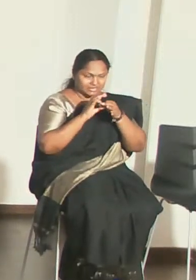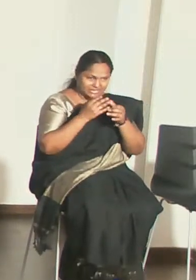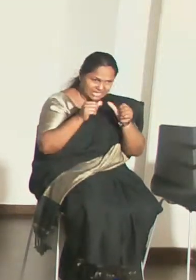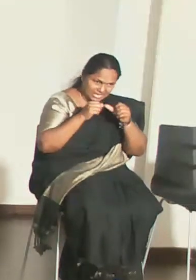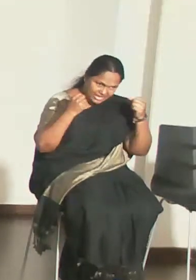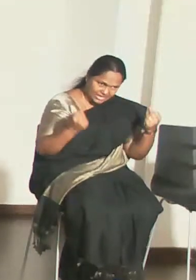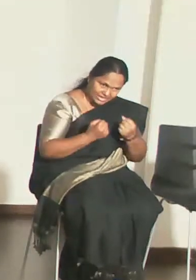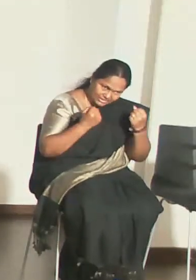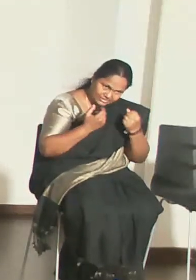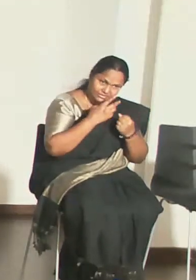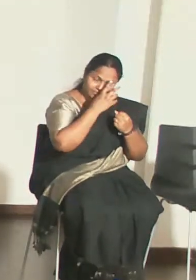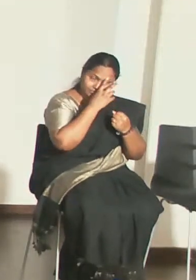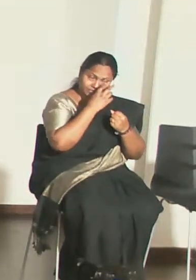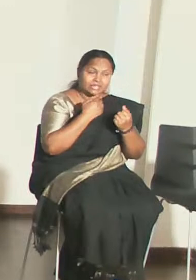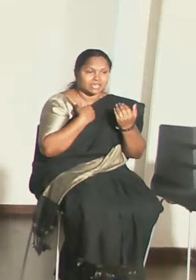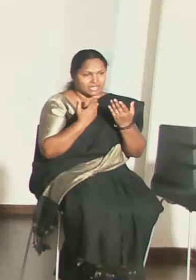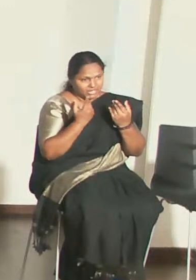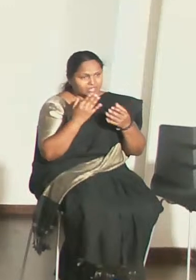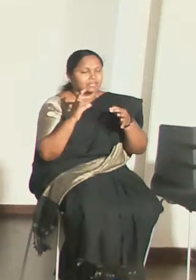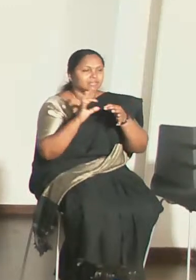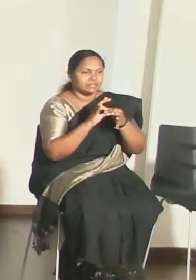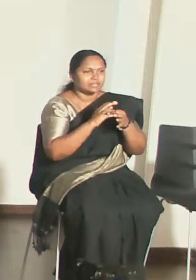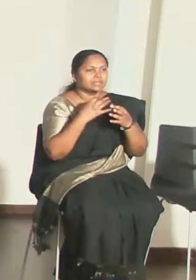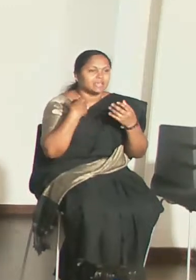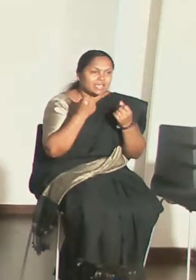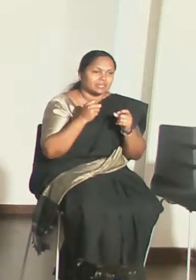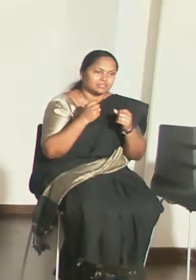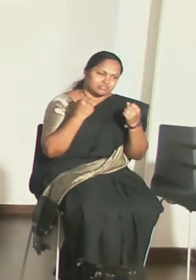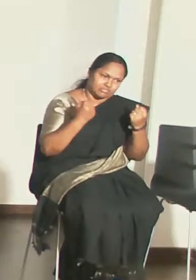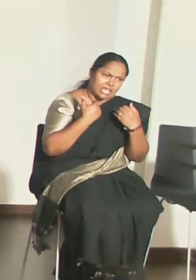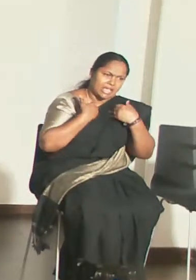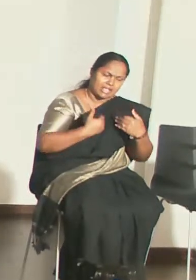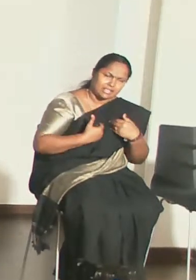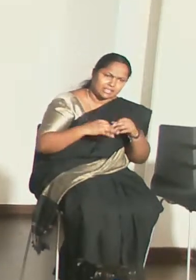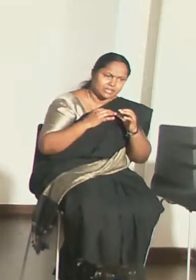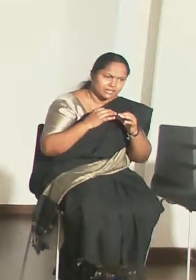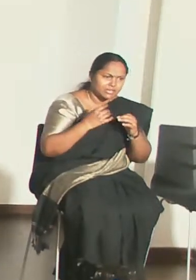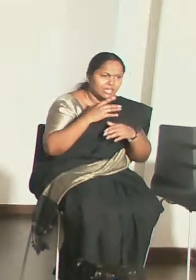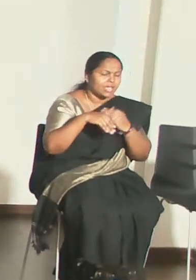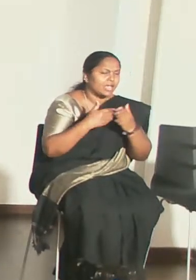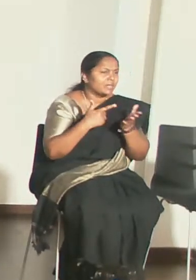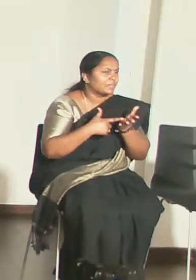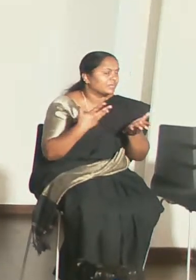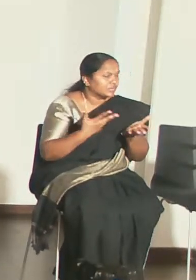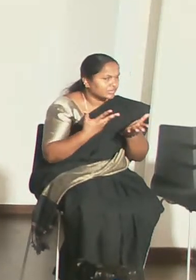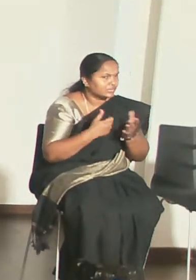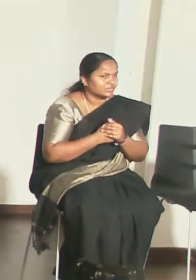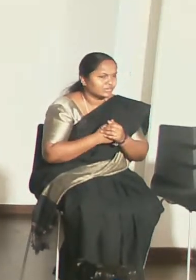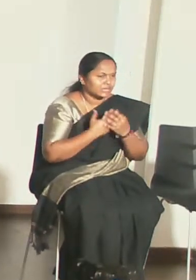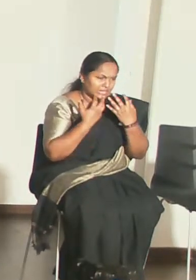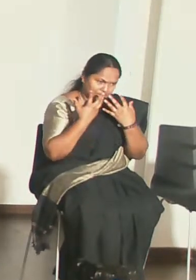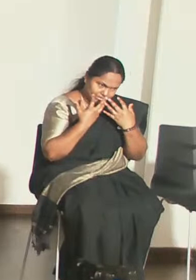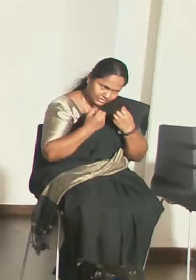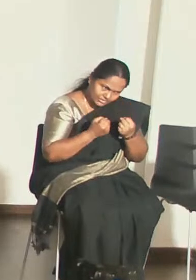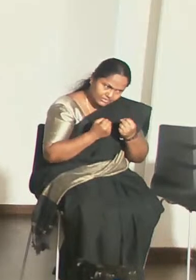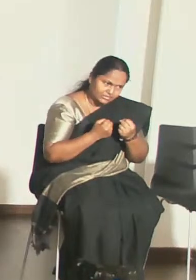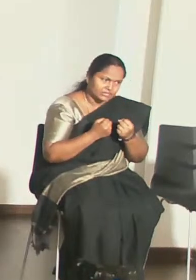our MA, agonisms, healthy agonism, and it's about uh, having this